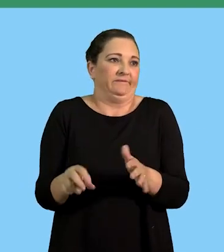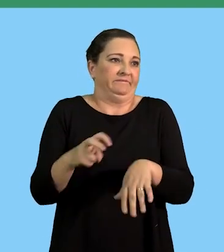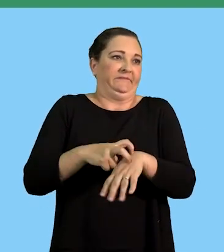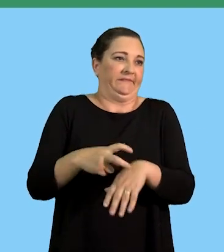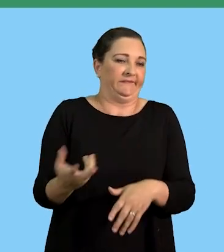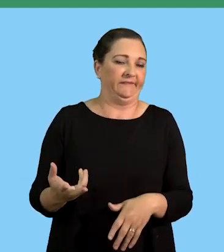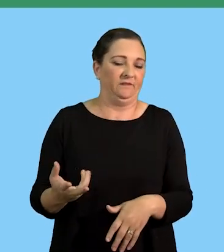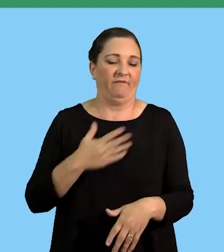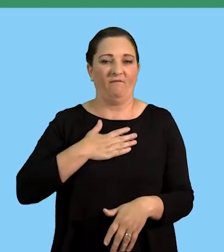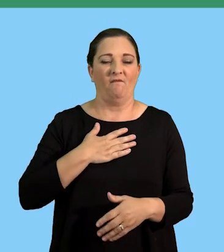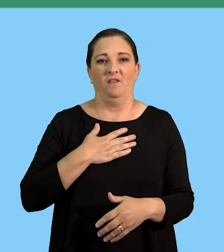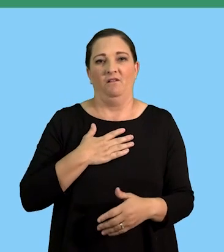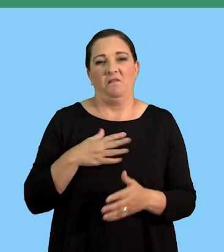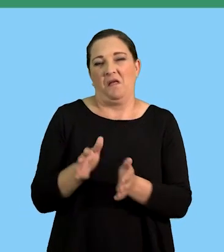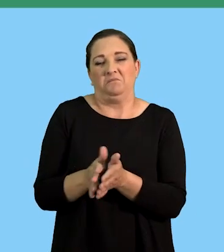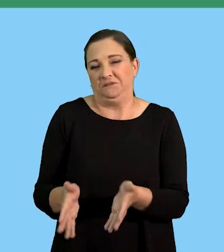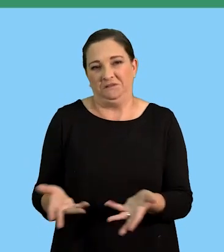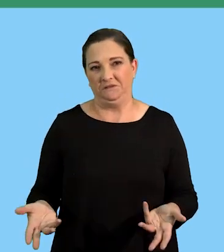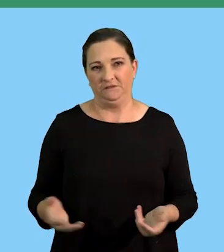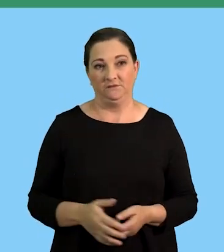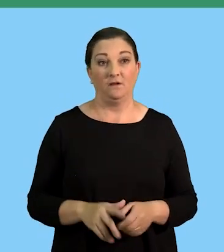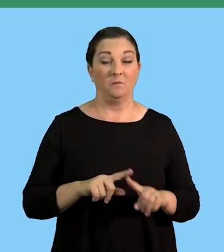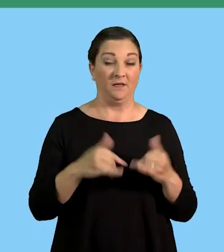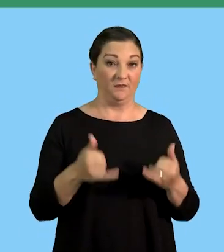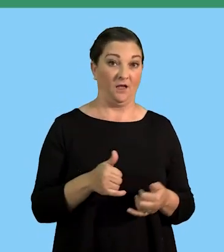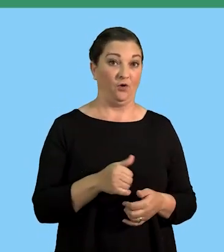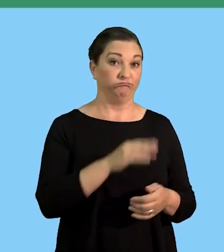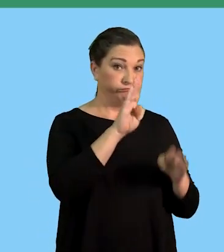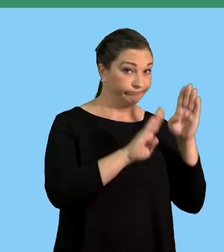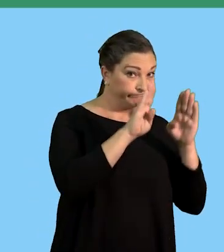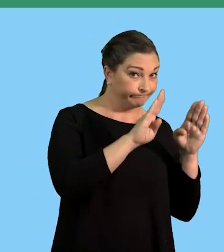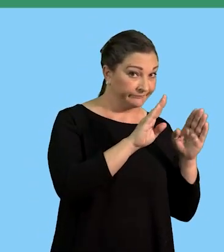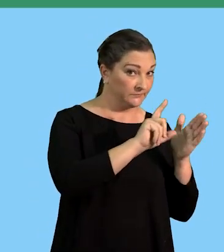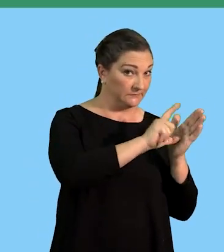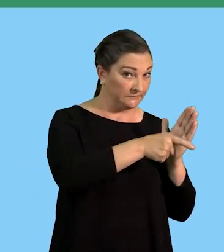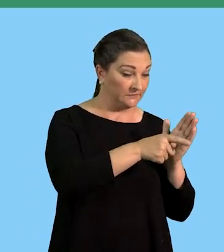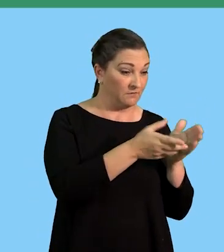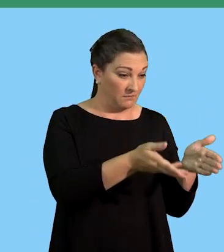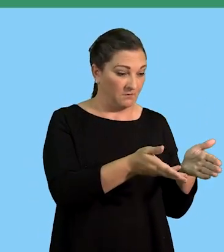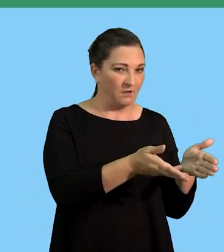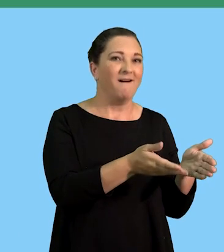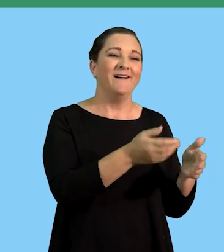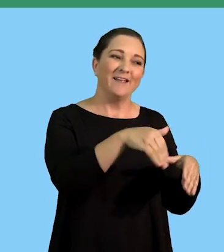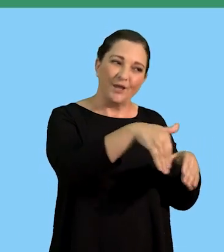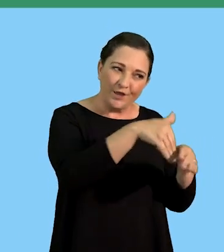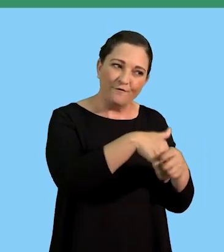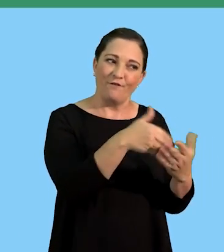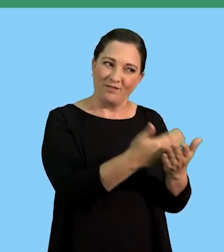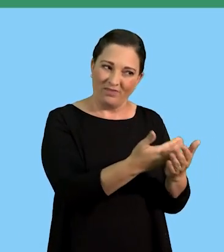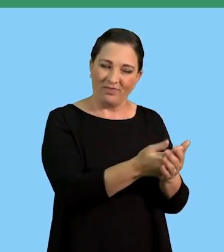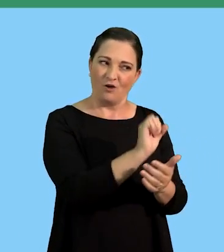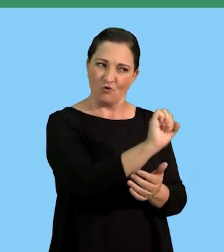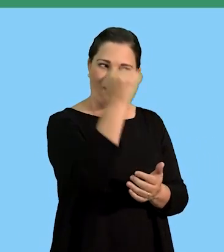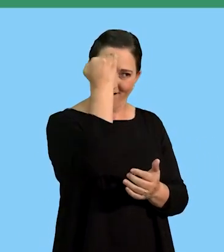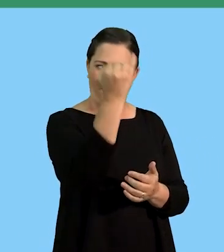Now, let us look into the difference between democratic and autocratic. Democratic leaders, they involve employees